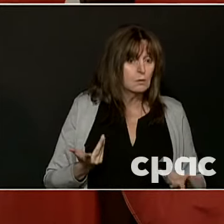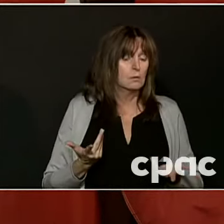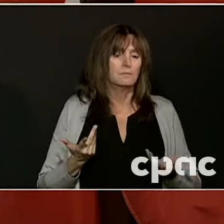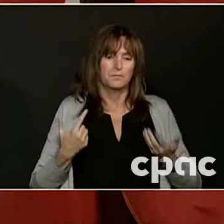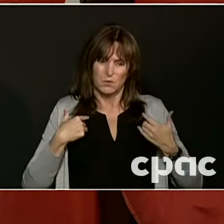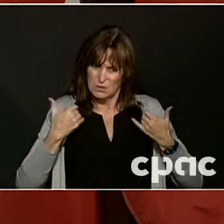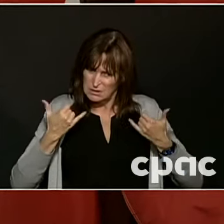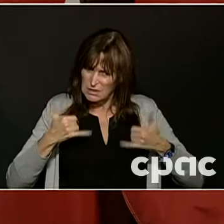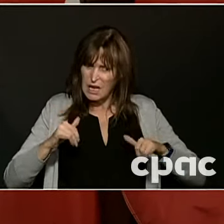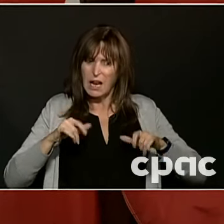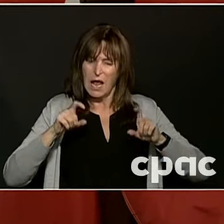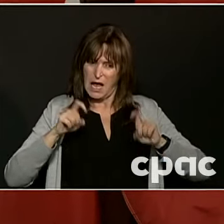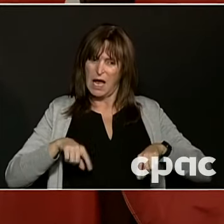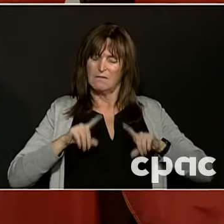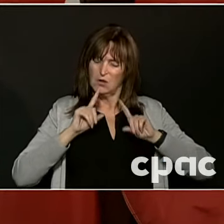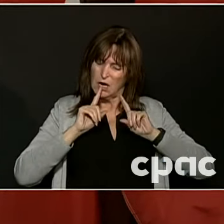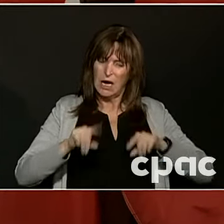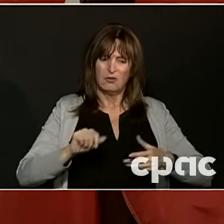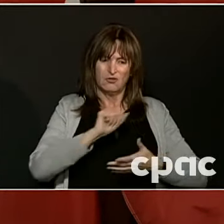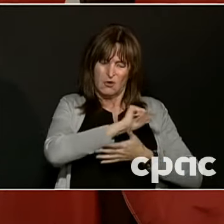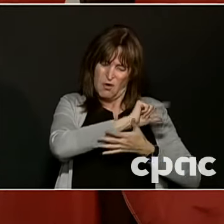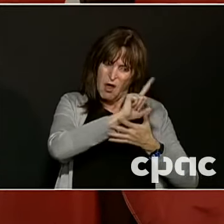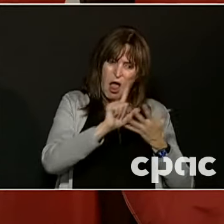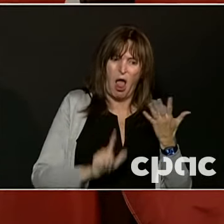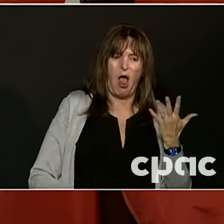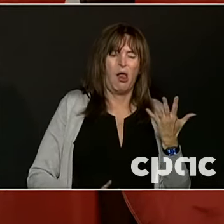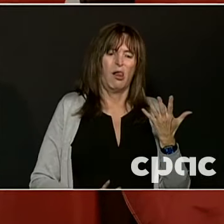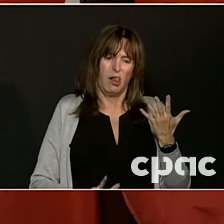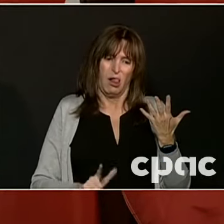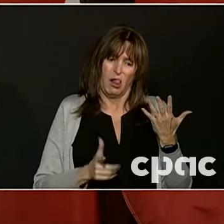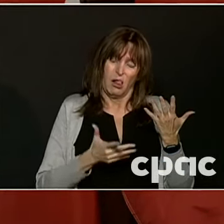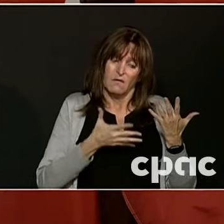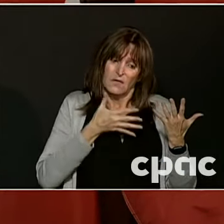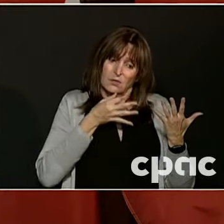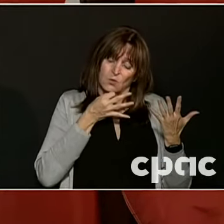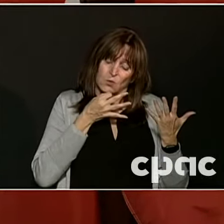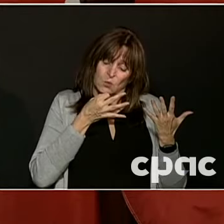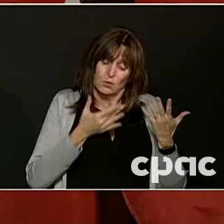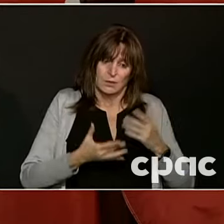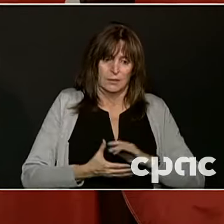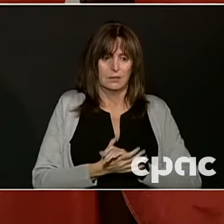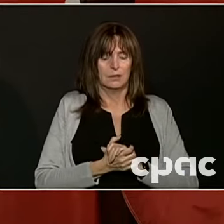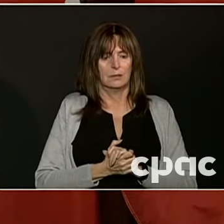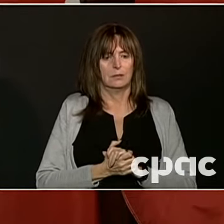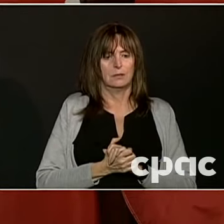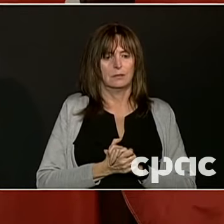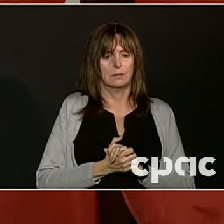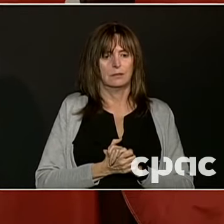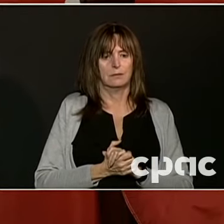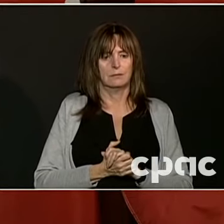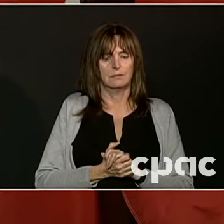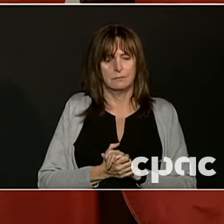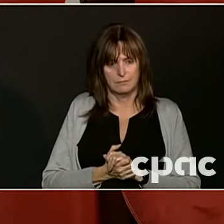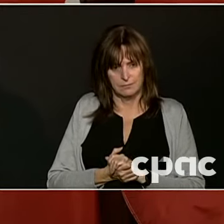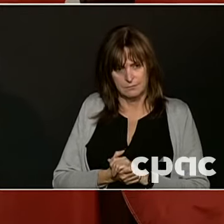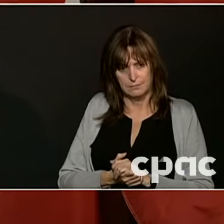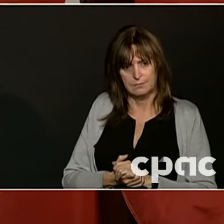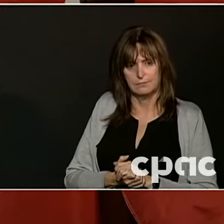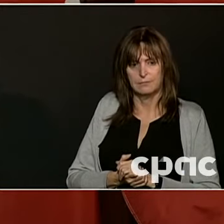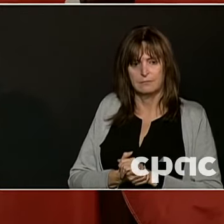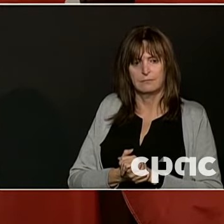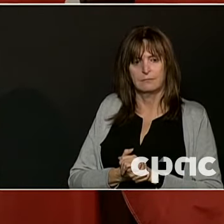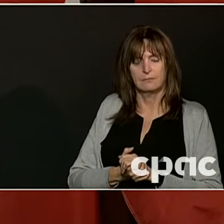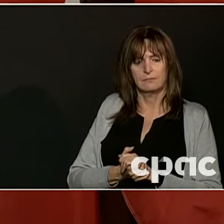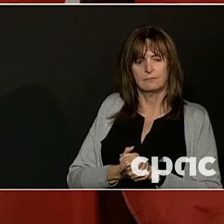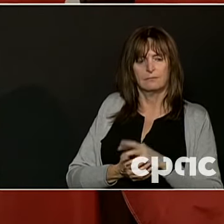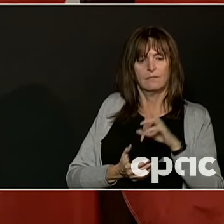soon. Next question. Your next question comes from Randall DeLay with National Post. Go